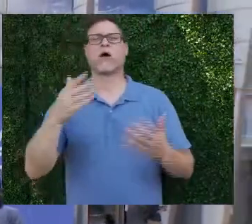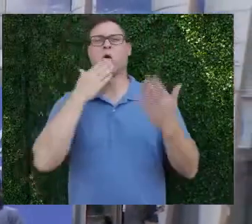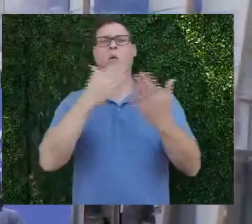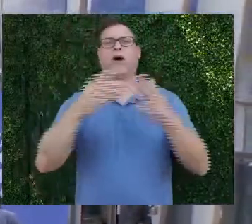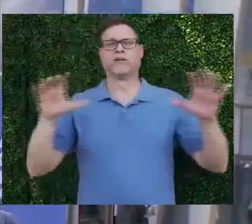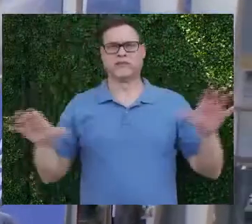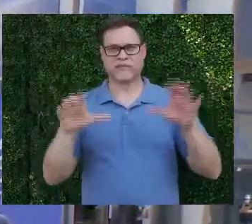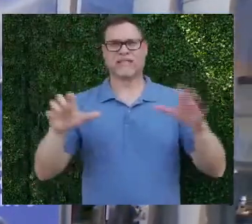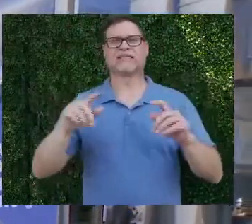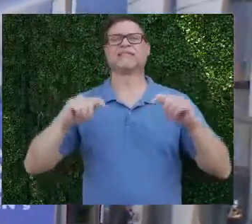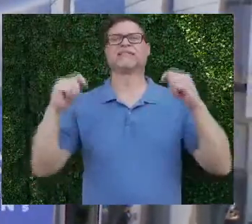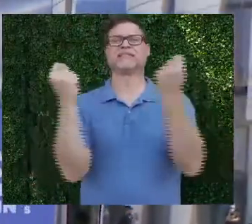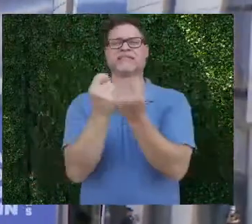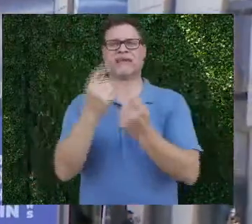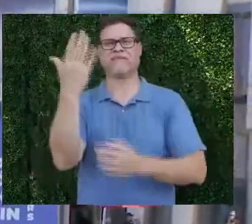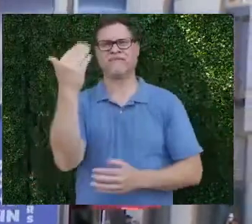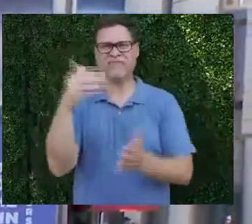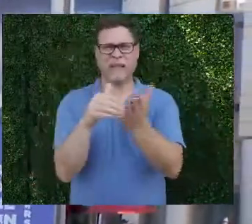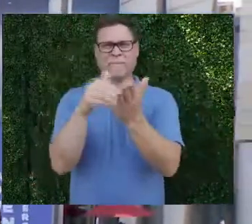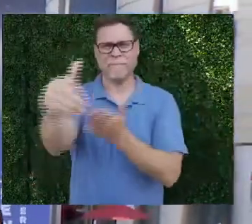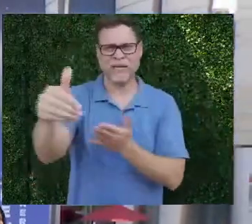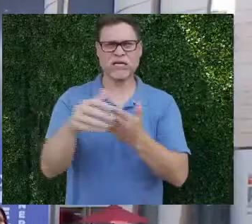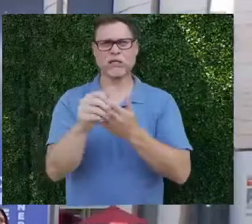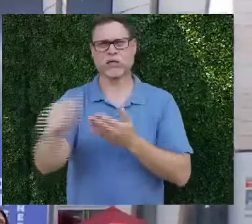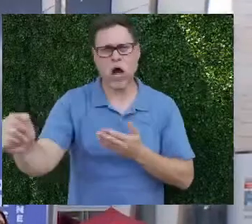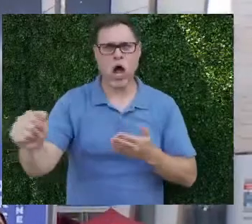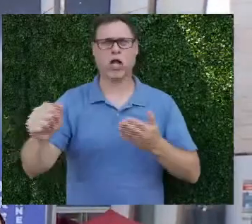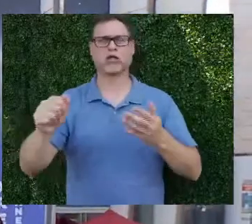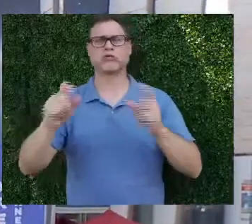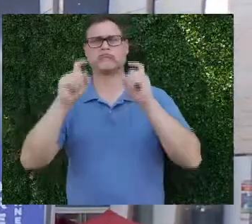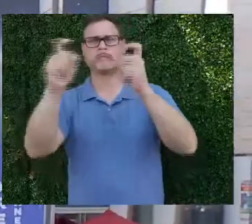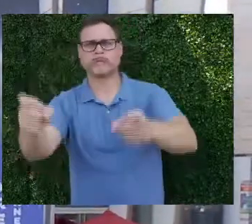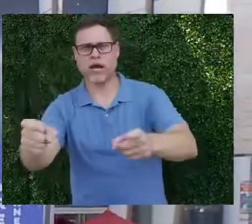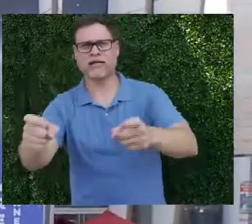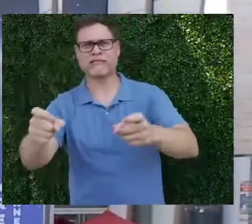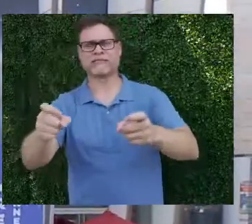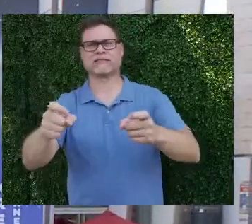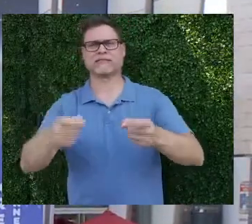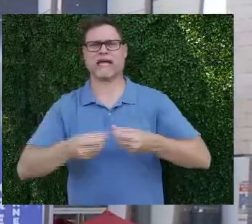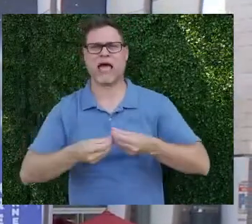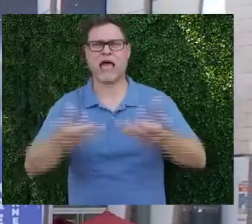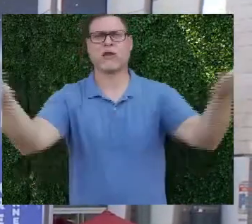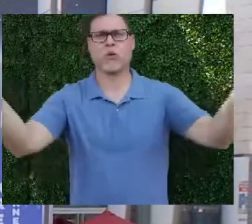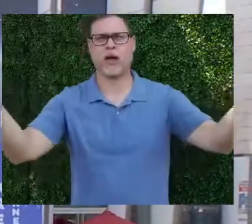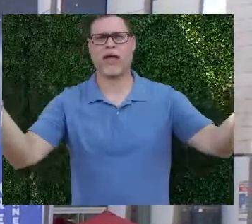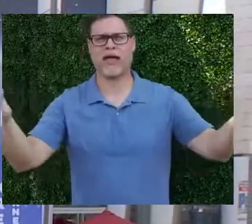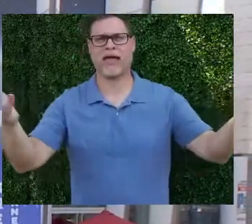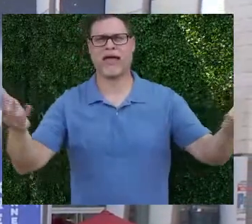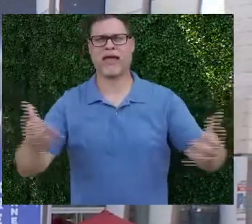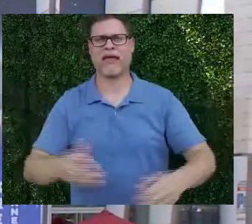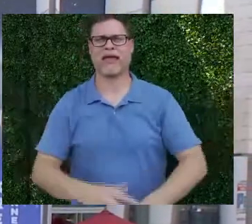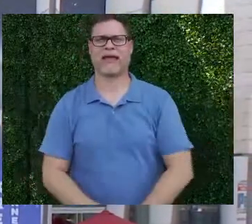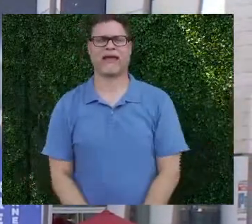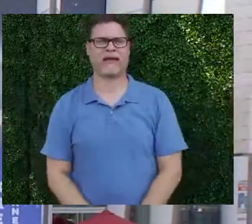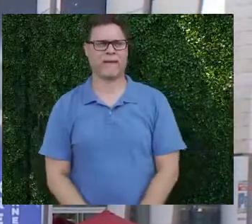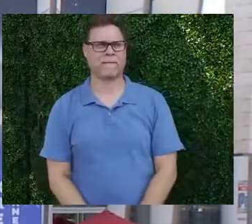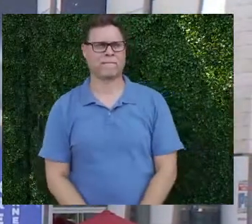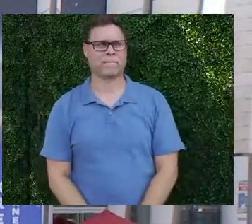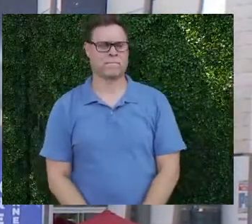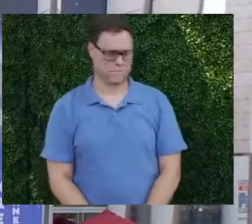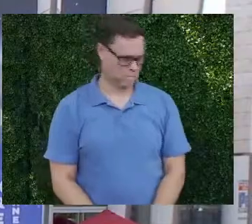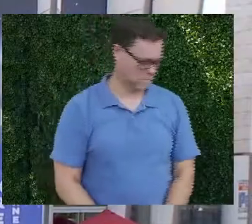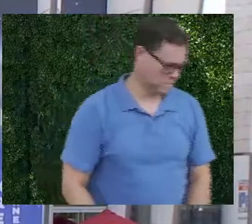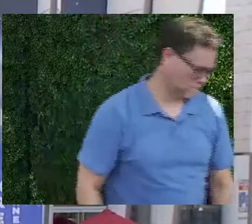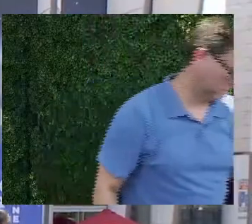to the team. $15 million of cash prizes handed away. Hey. Now, and let's bring up a